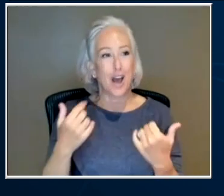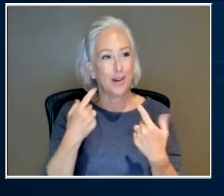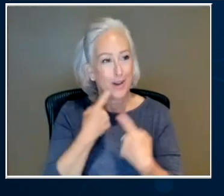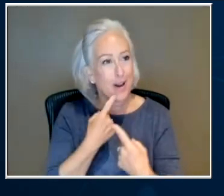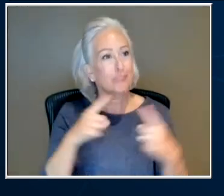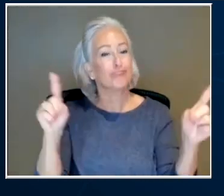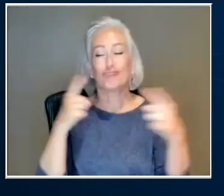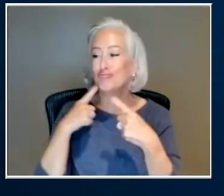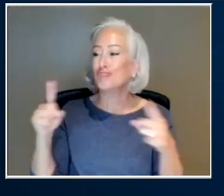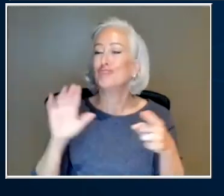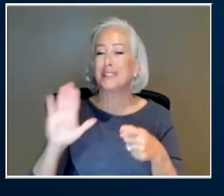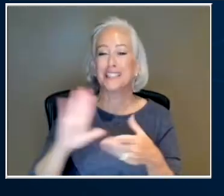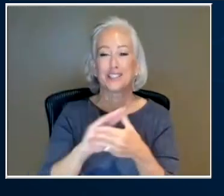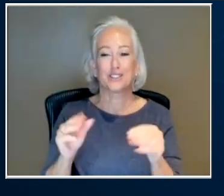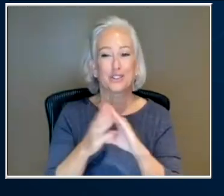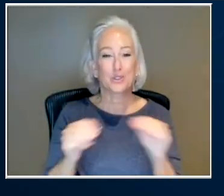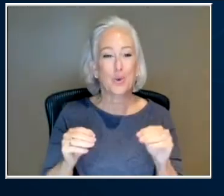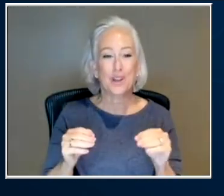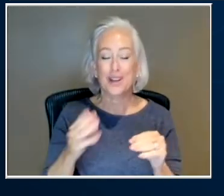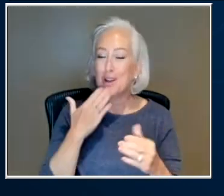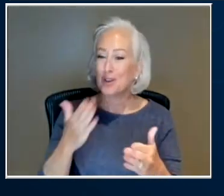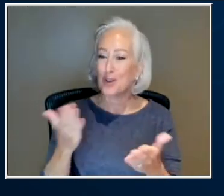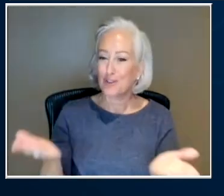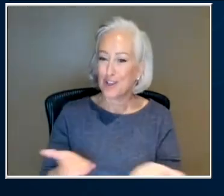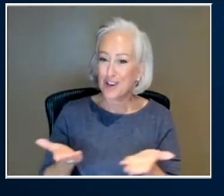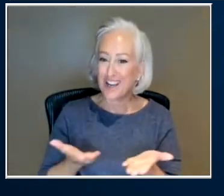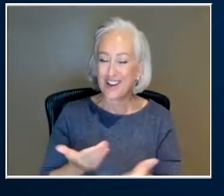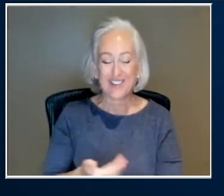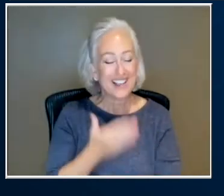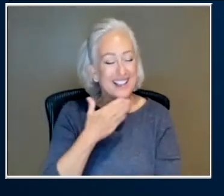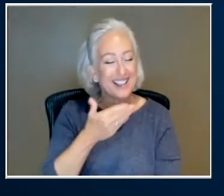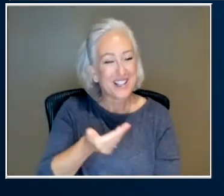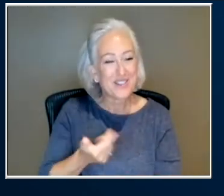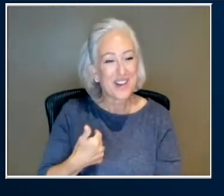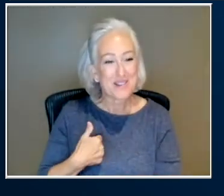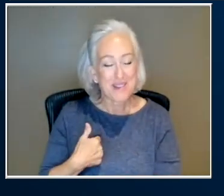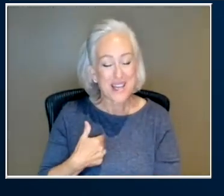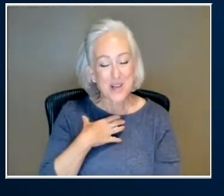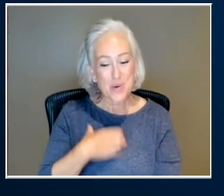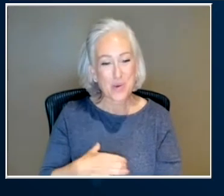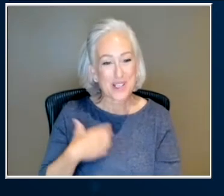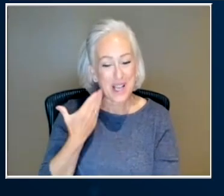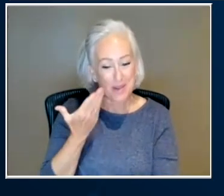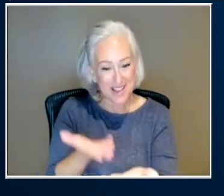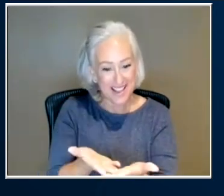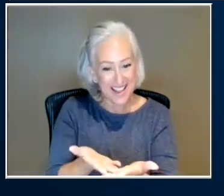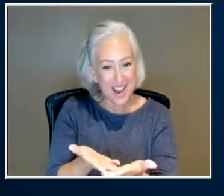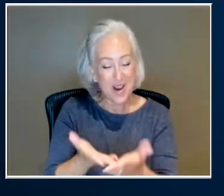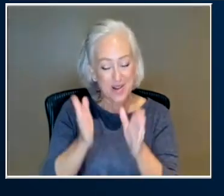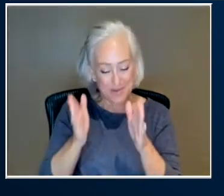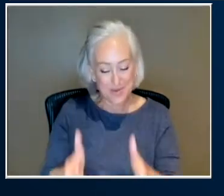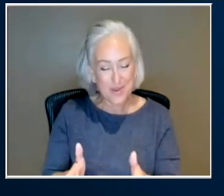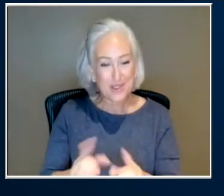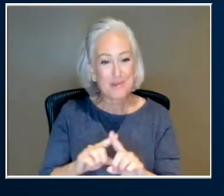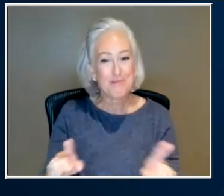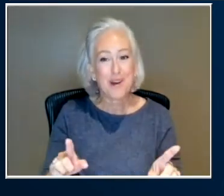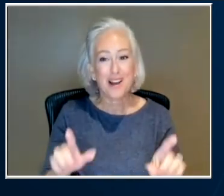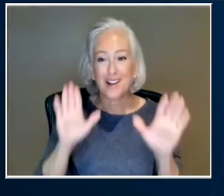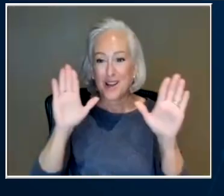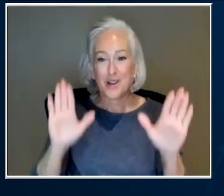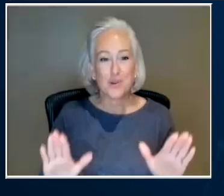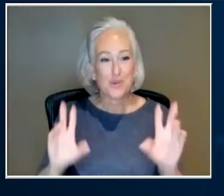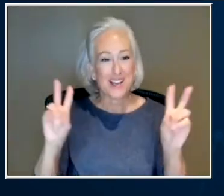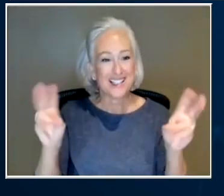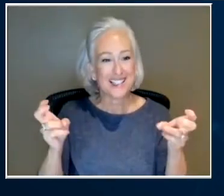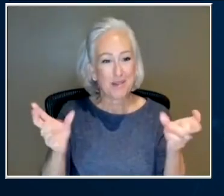good to have you today. How are you? Hey, thanks for inviting me on. I wish I could be there in person, but what a great subject we can talk about